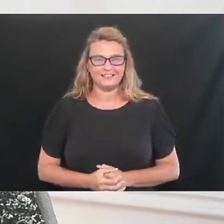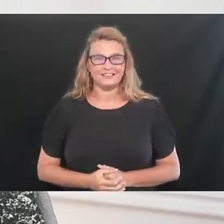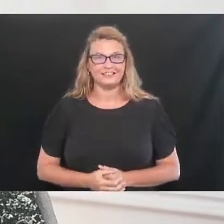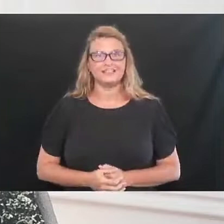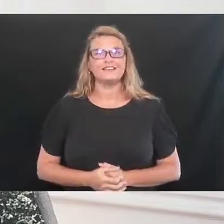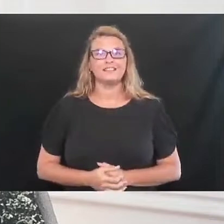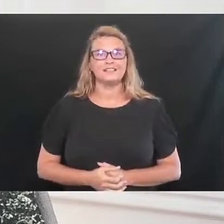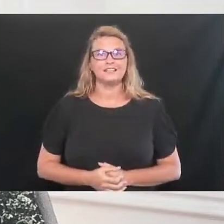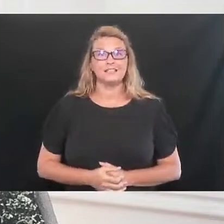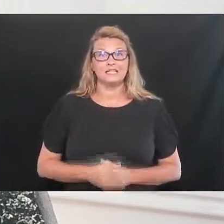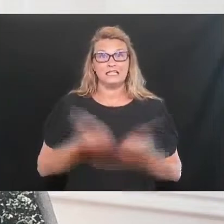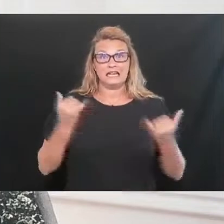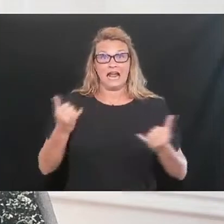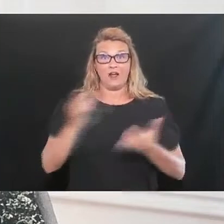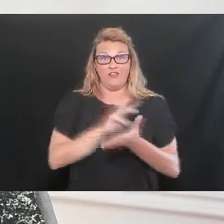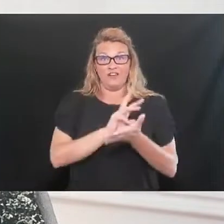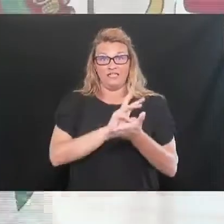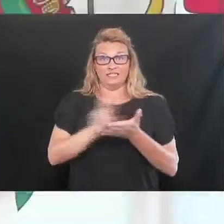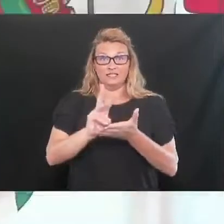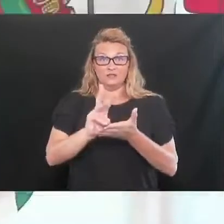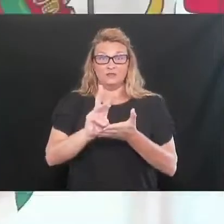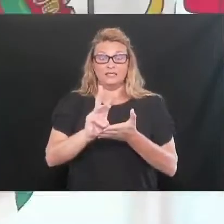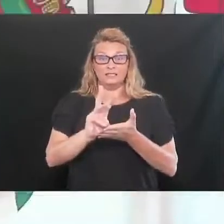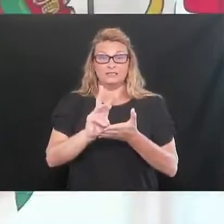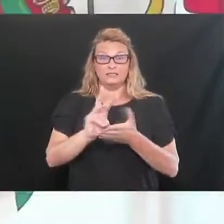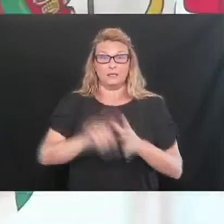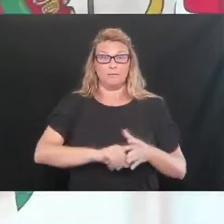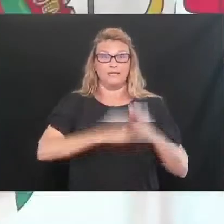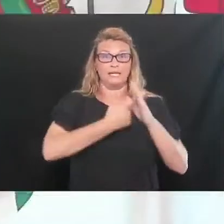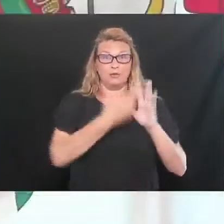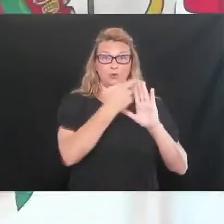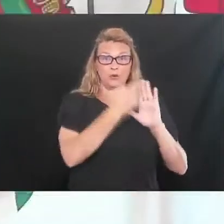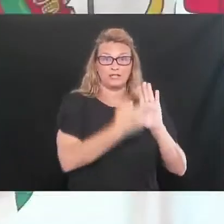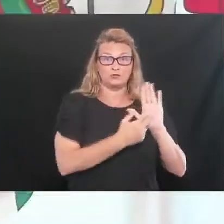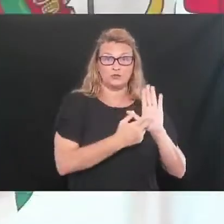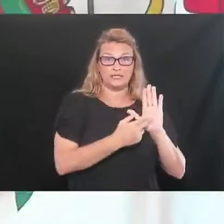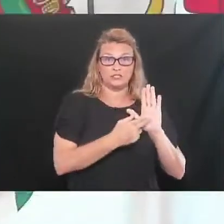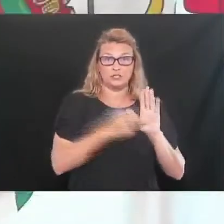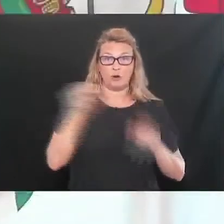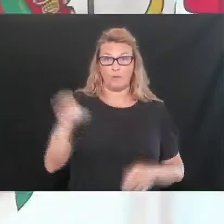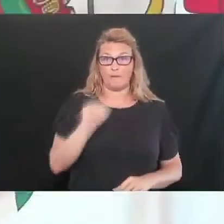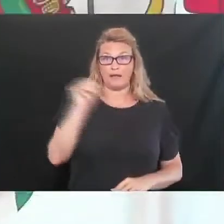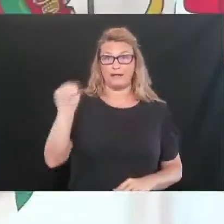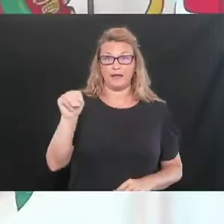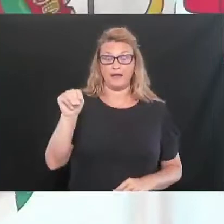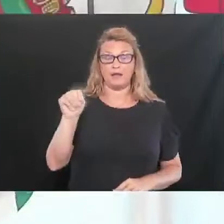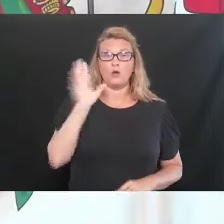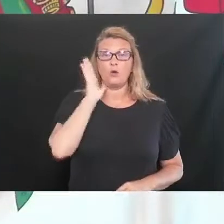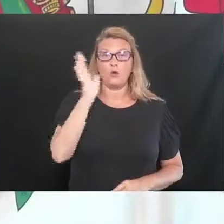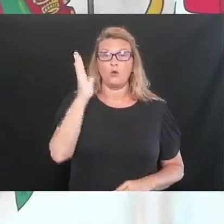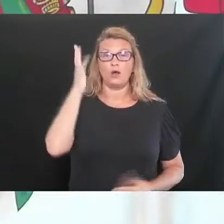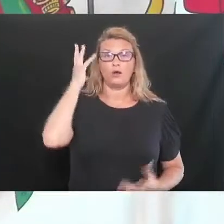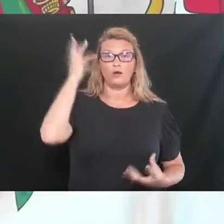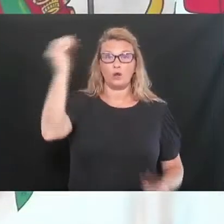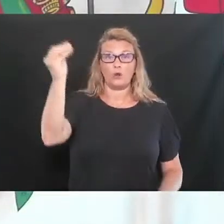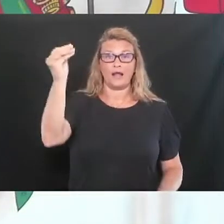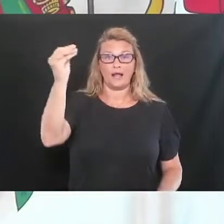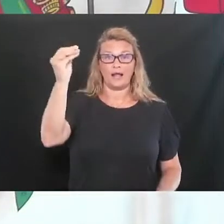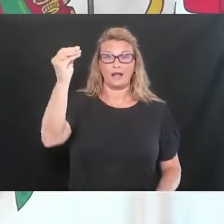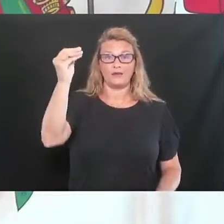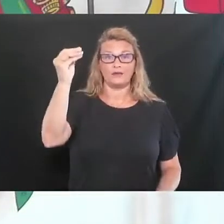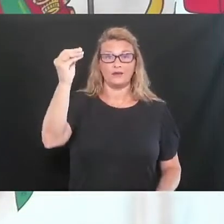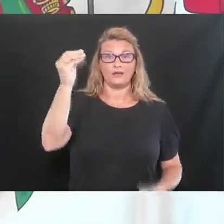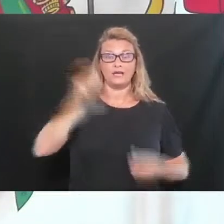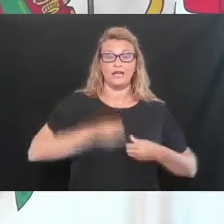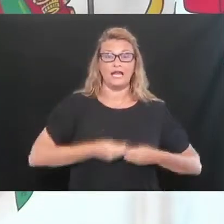next 6 weeks, beginning with registration on Monday, We're going to go out in the next 6 weeks. We're going to